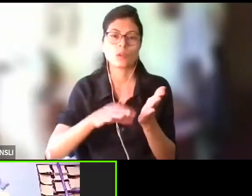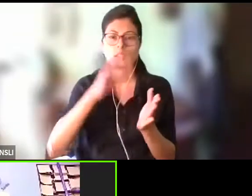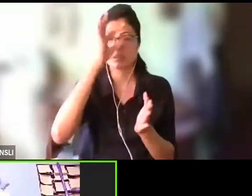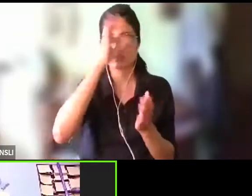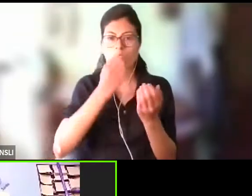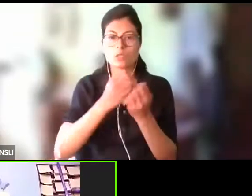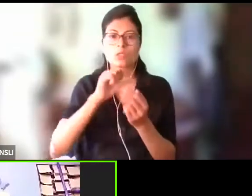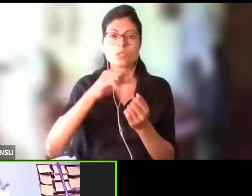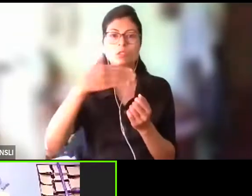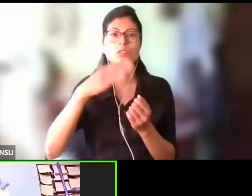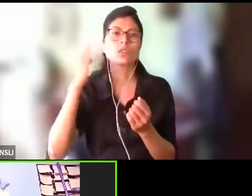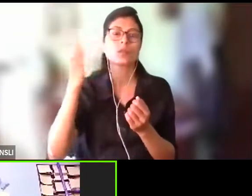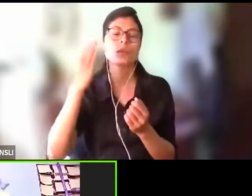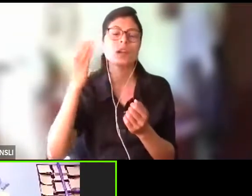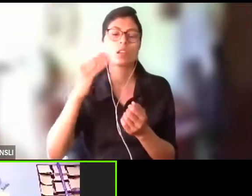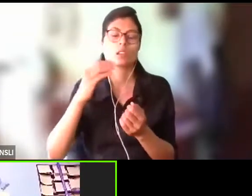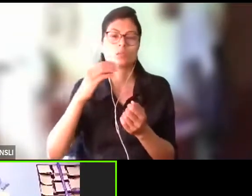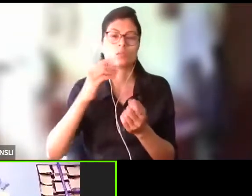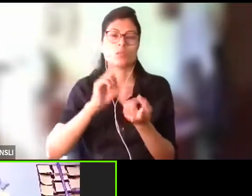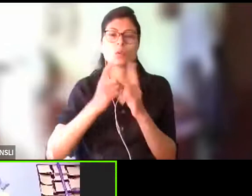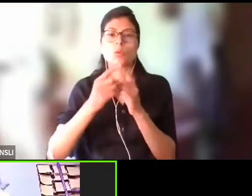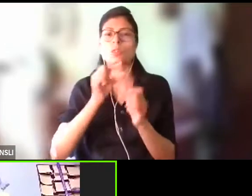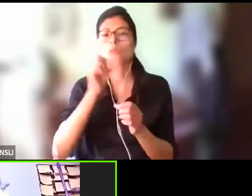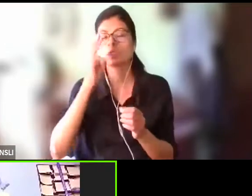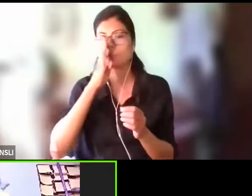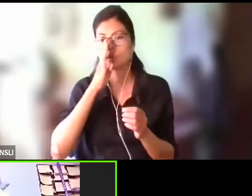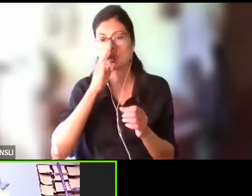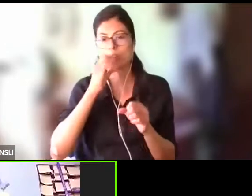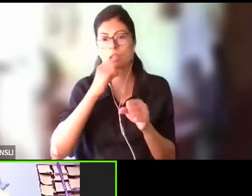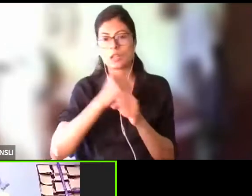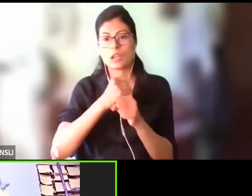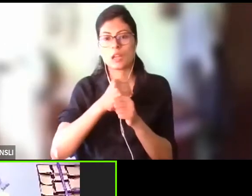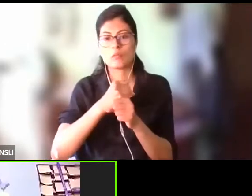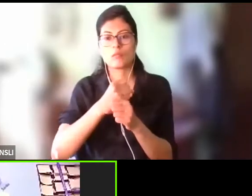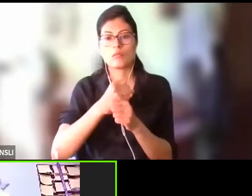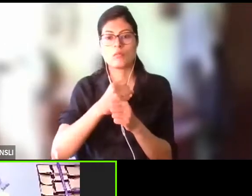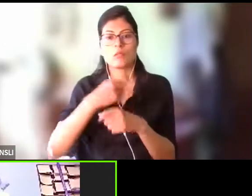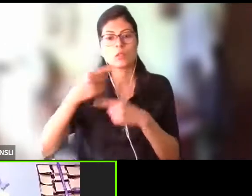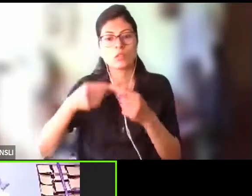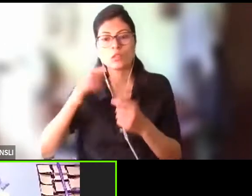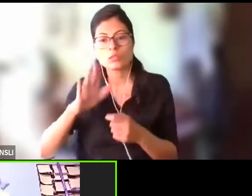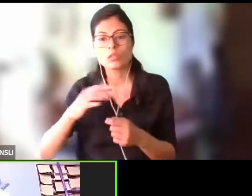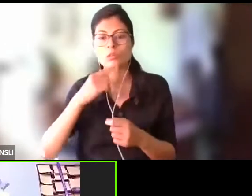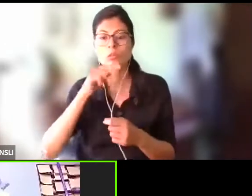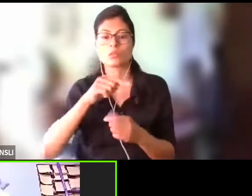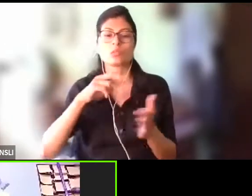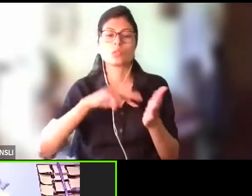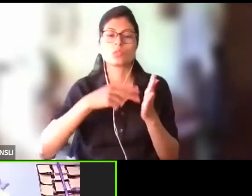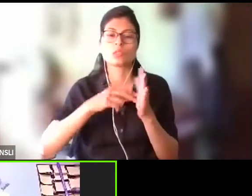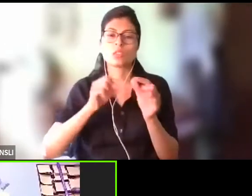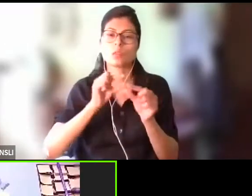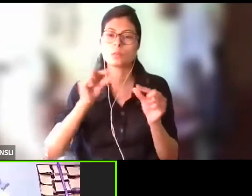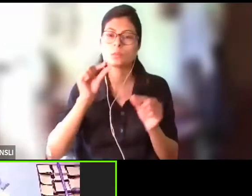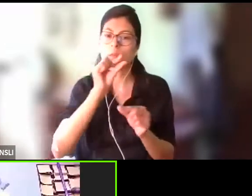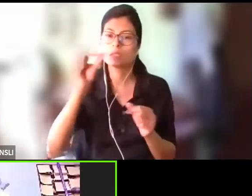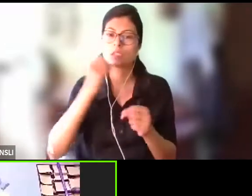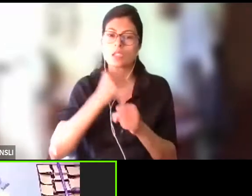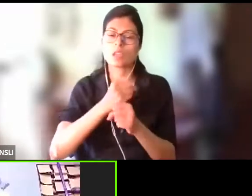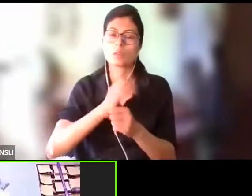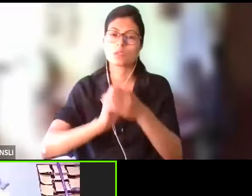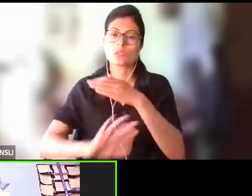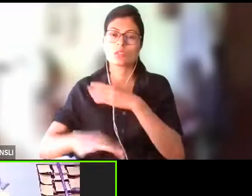involvement in local councils is made